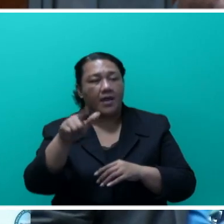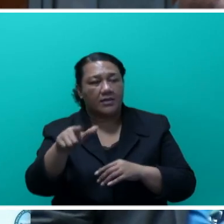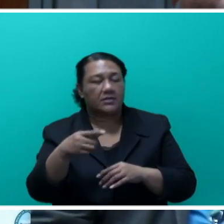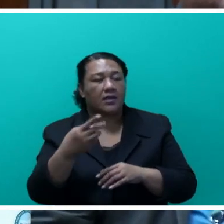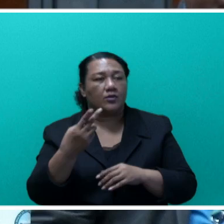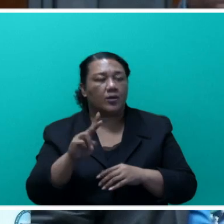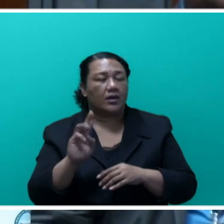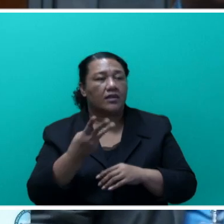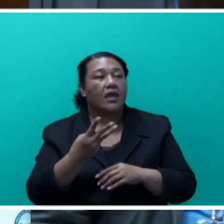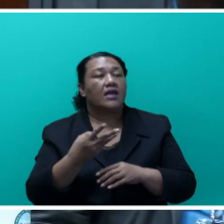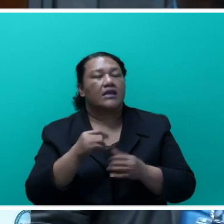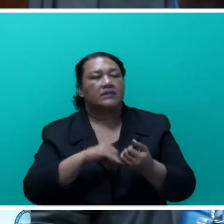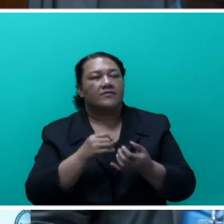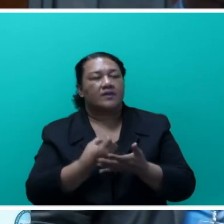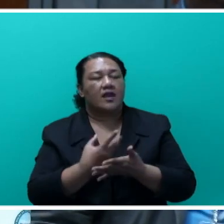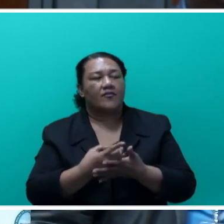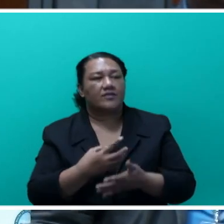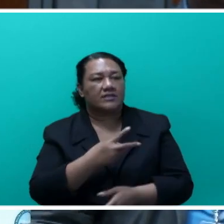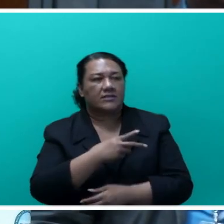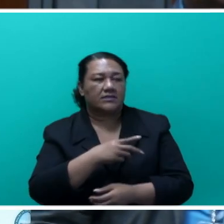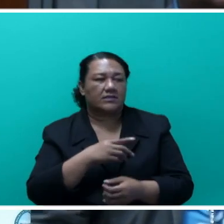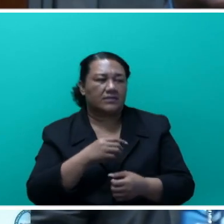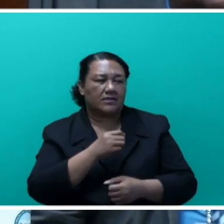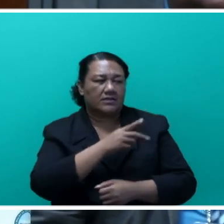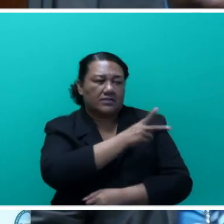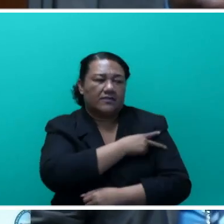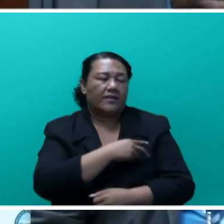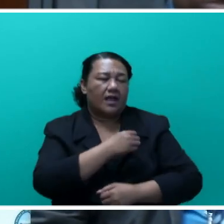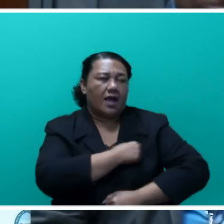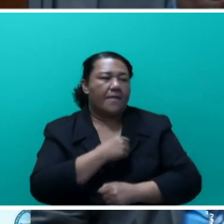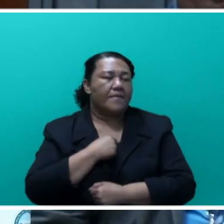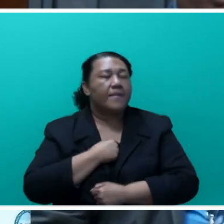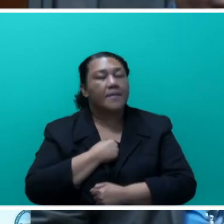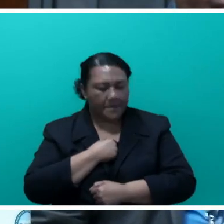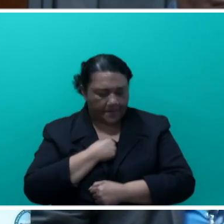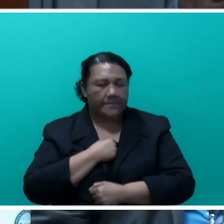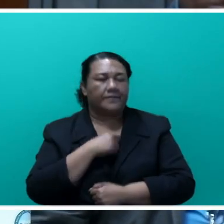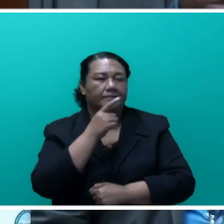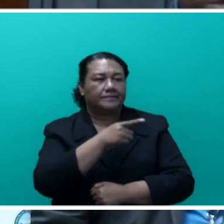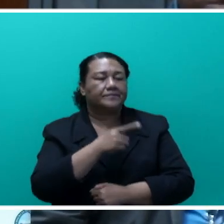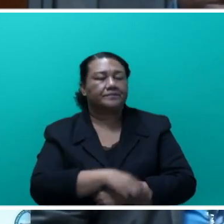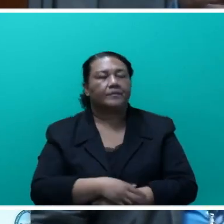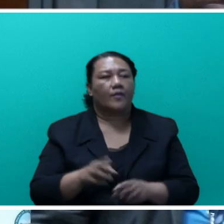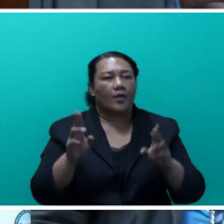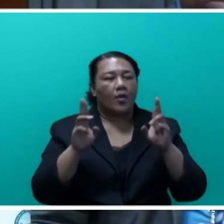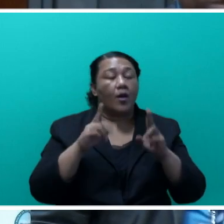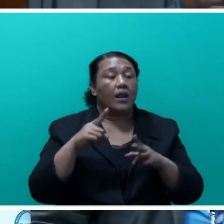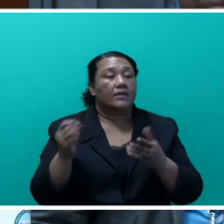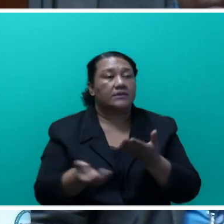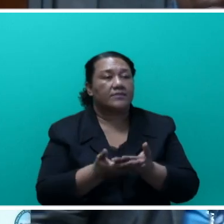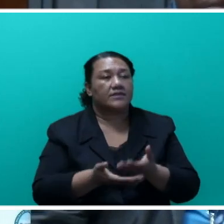Savu Salvation Army Hall. The Ministry of Housing will meticulously analyze all public submissions and